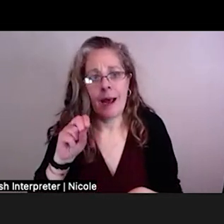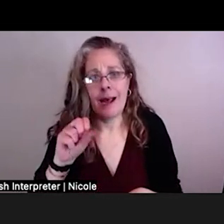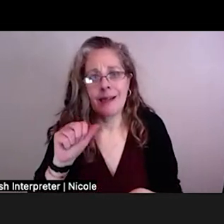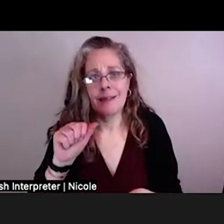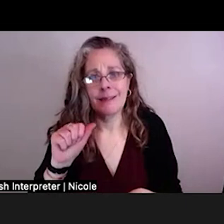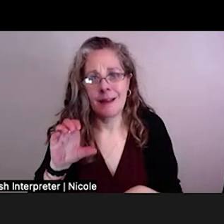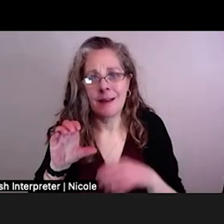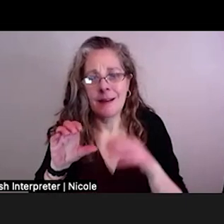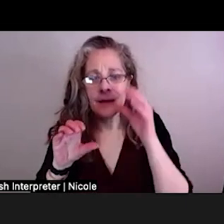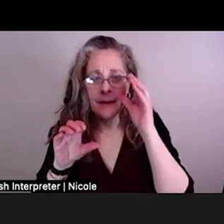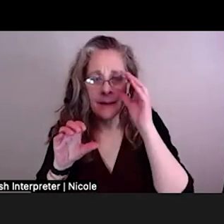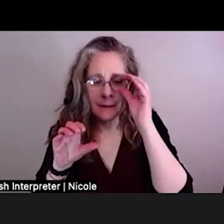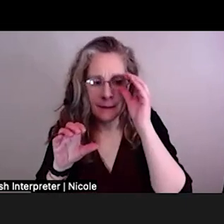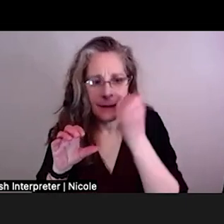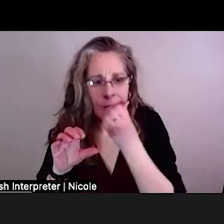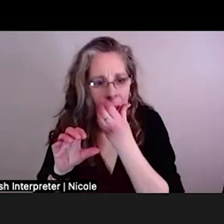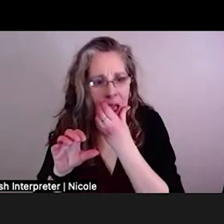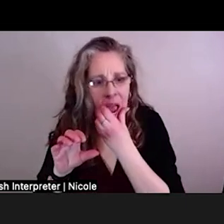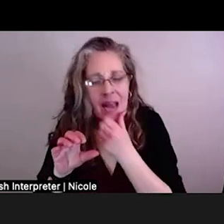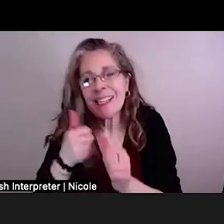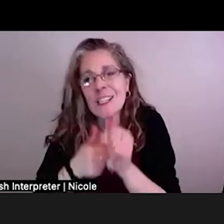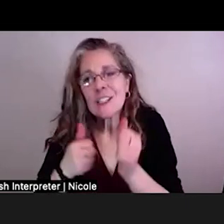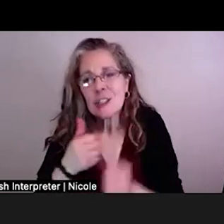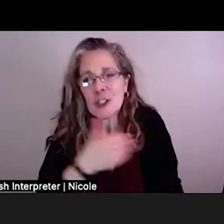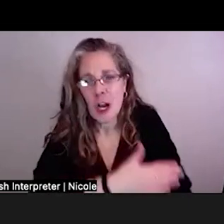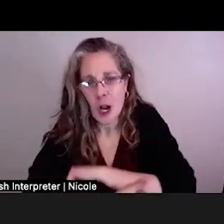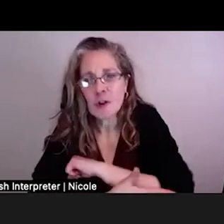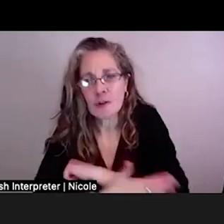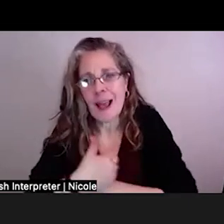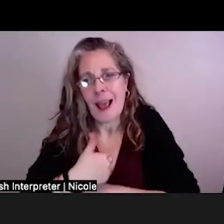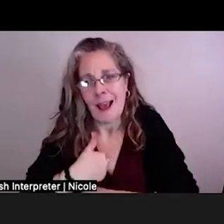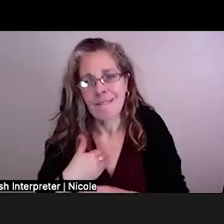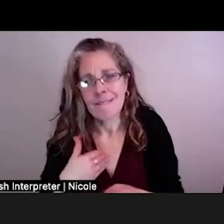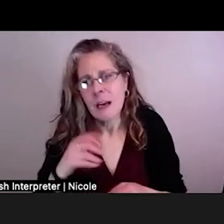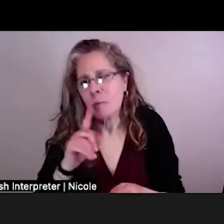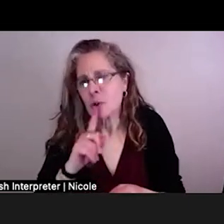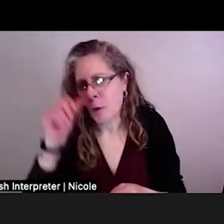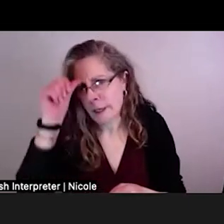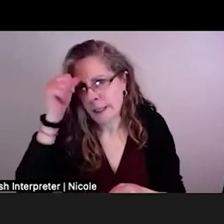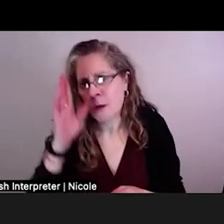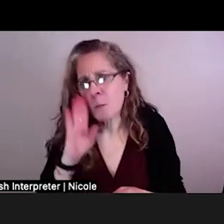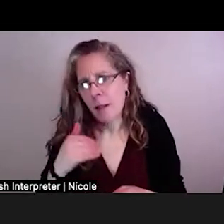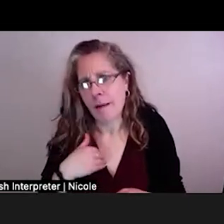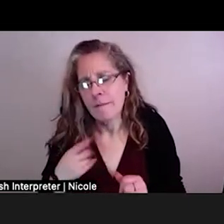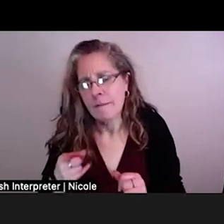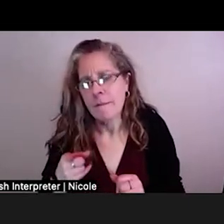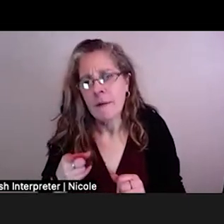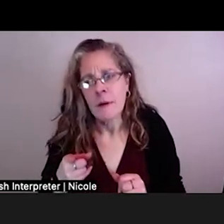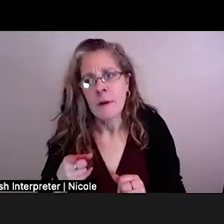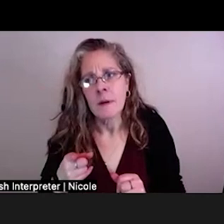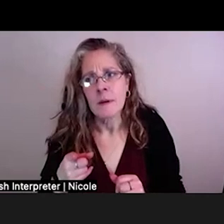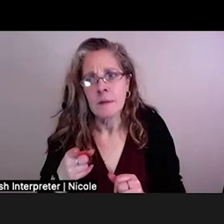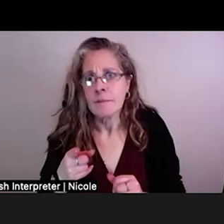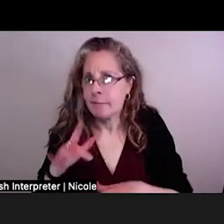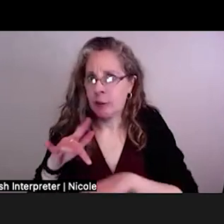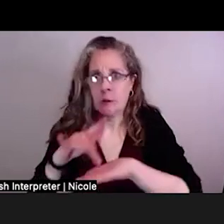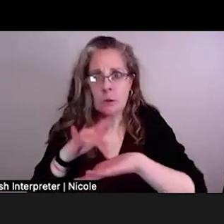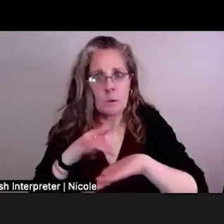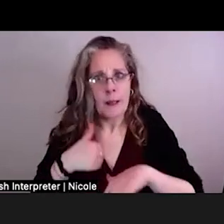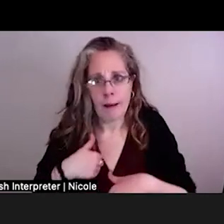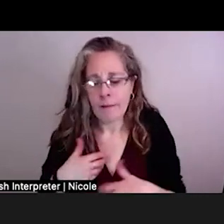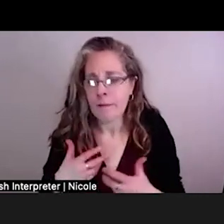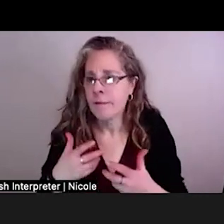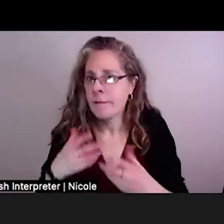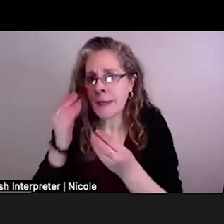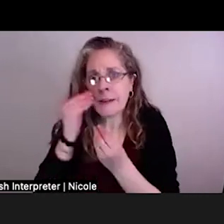And every country has a chapter. I'm sure India would. Okay. So there are resources they can